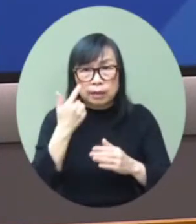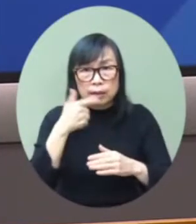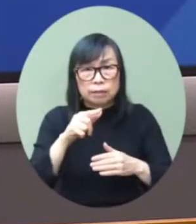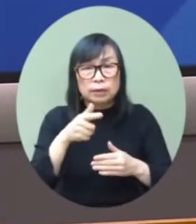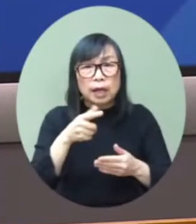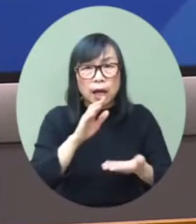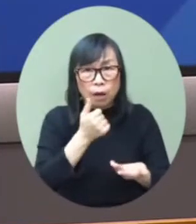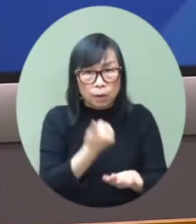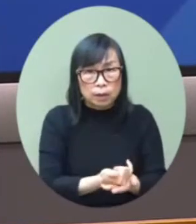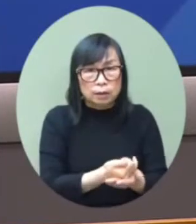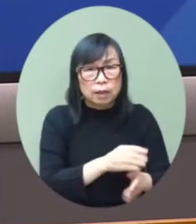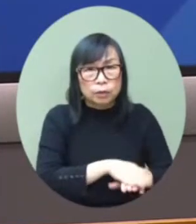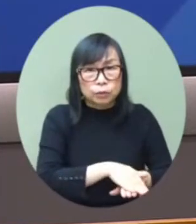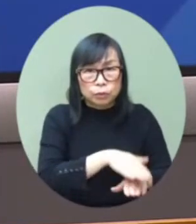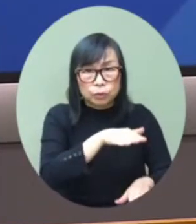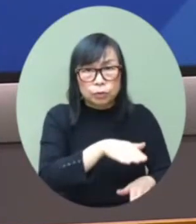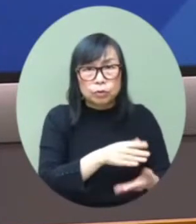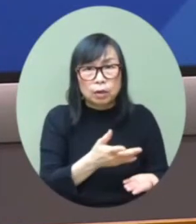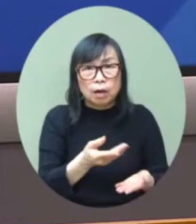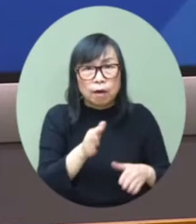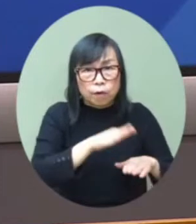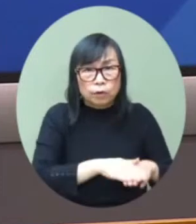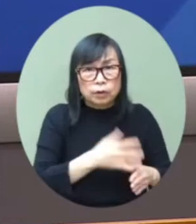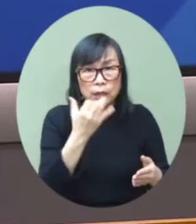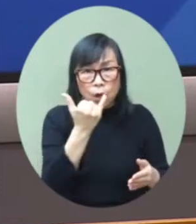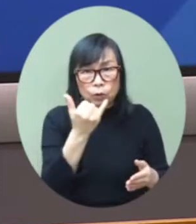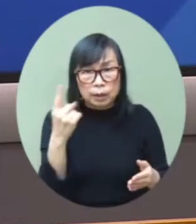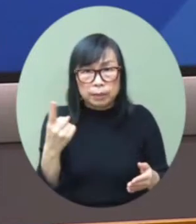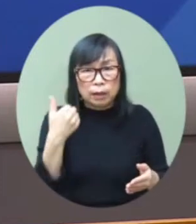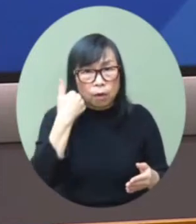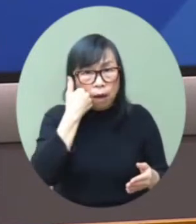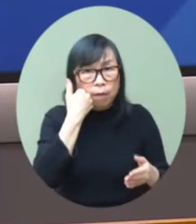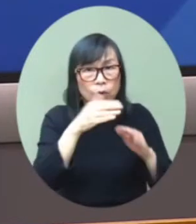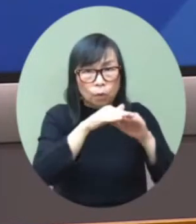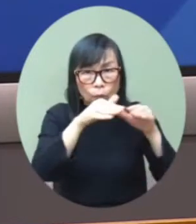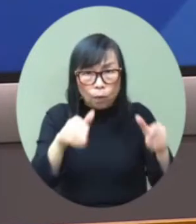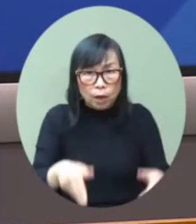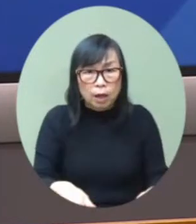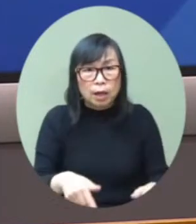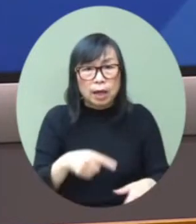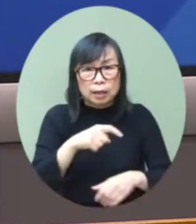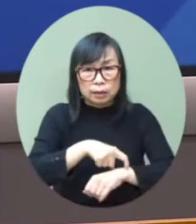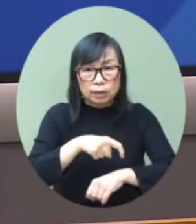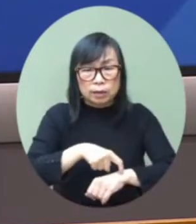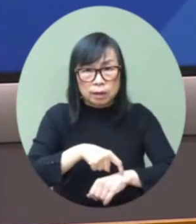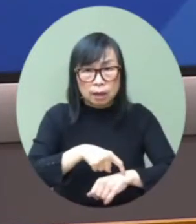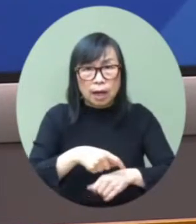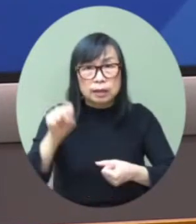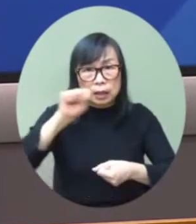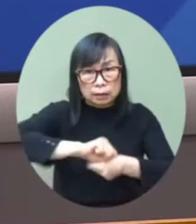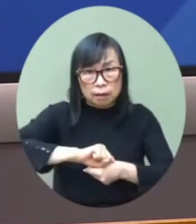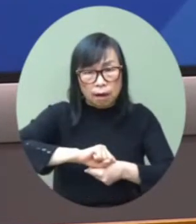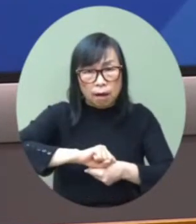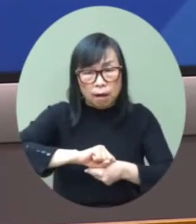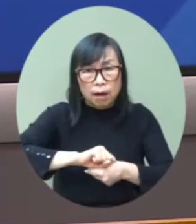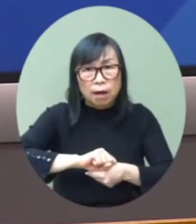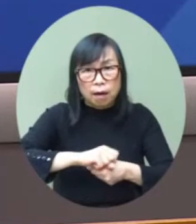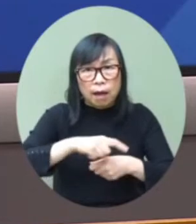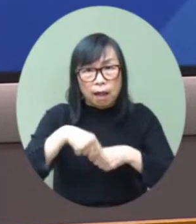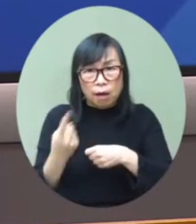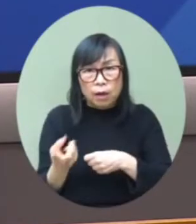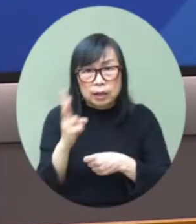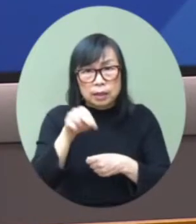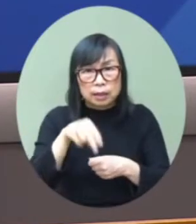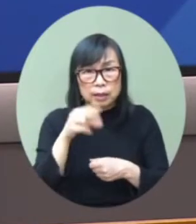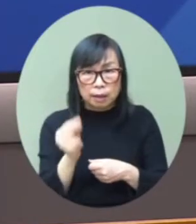a new body storage facility with 65 fridges. At this time, we